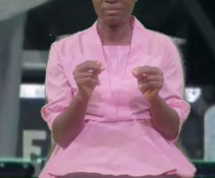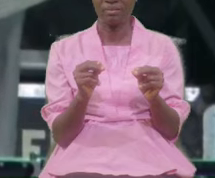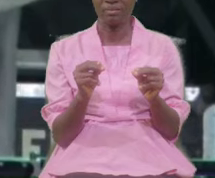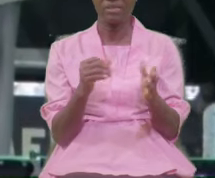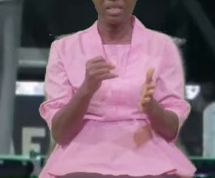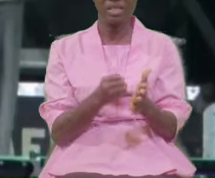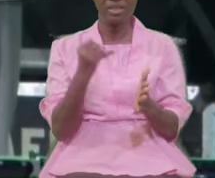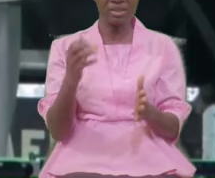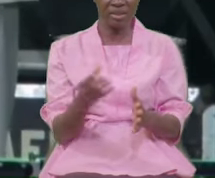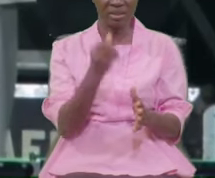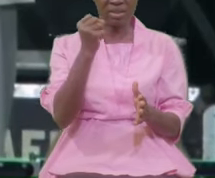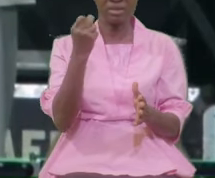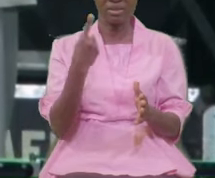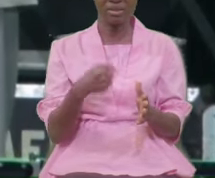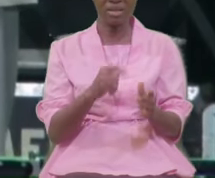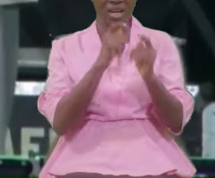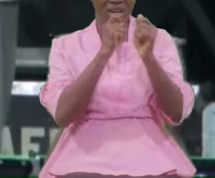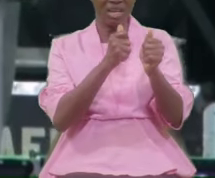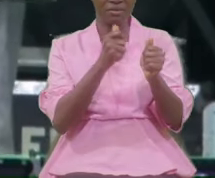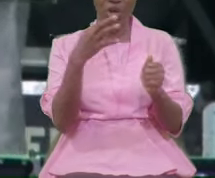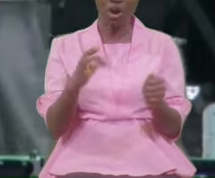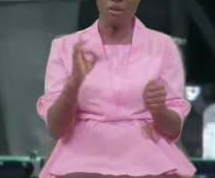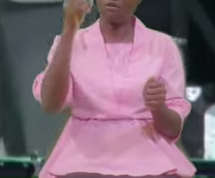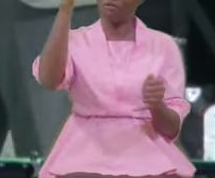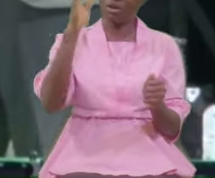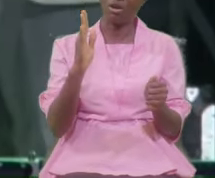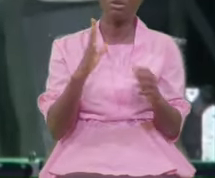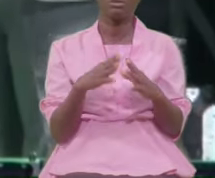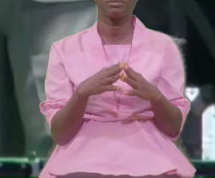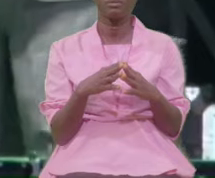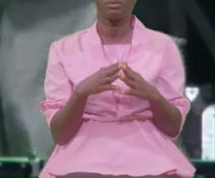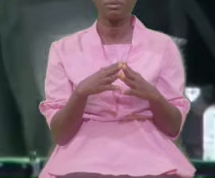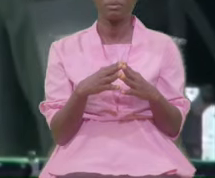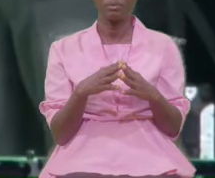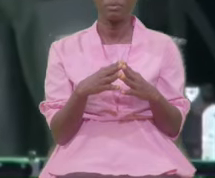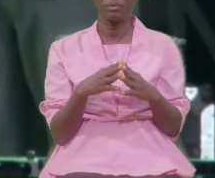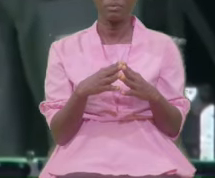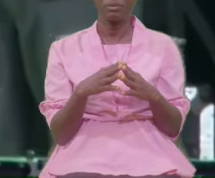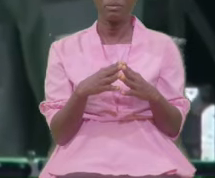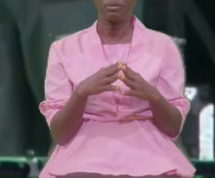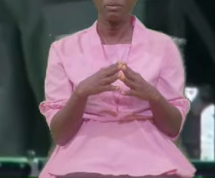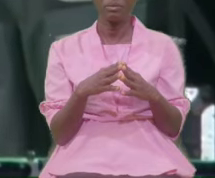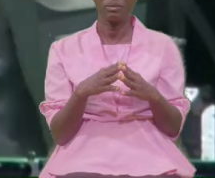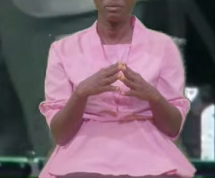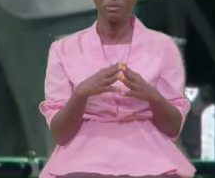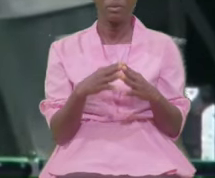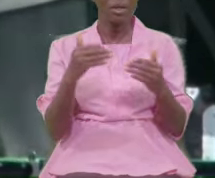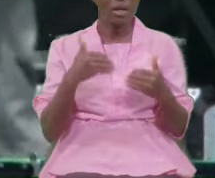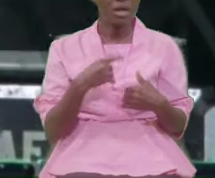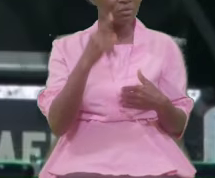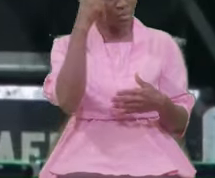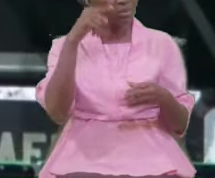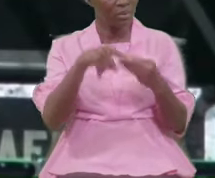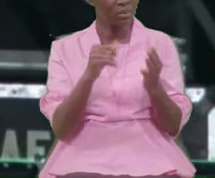the gift of god iyang usbon tagaan kag sa dios about that wala lang